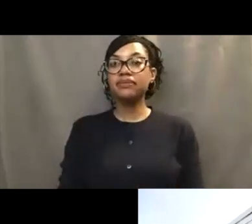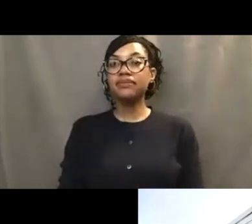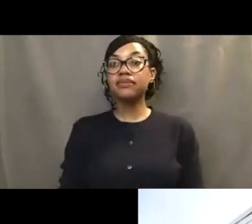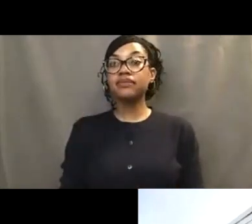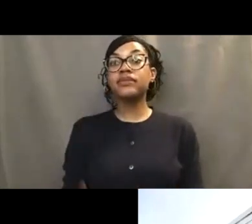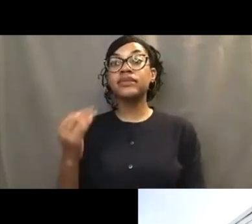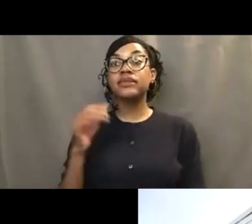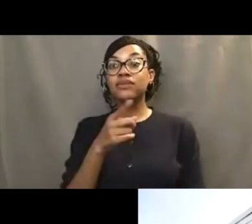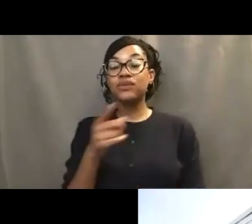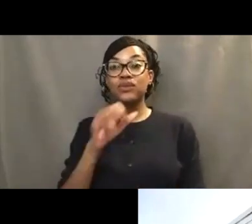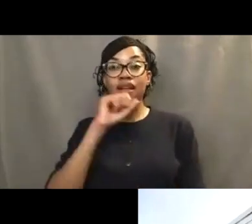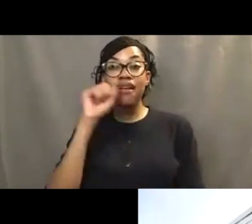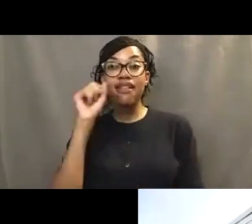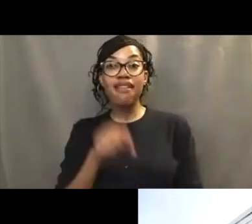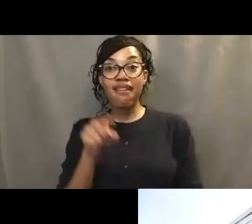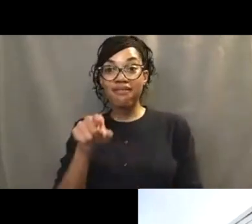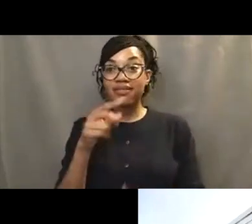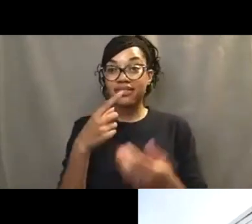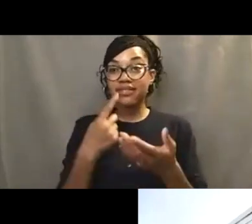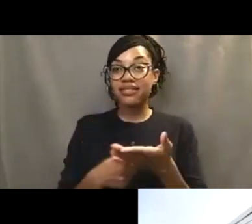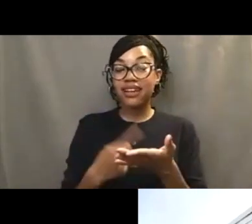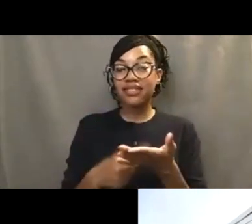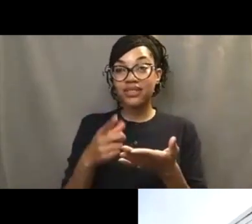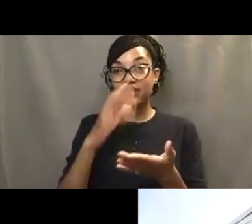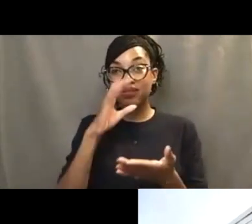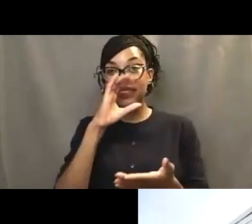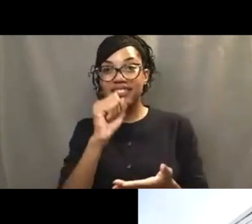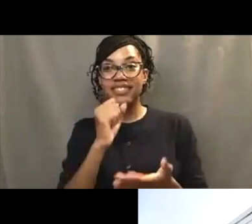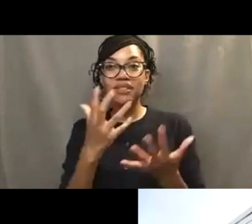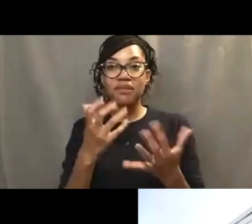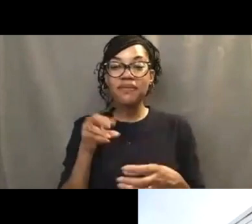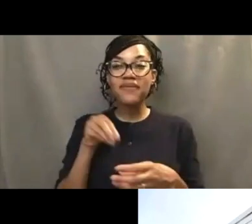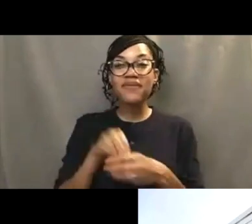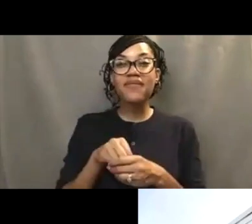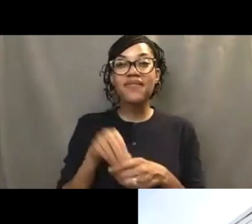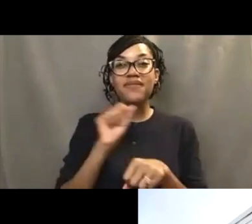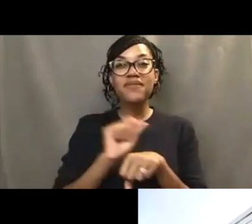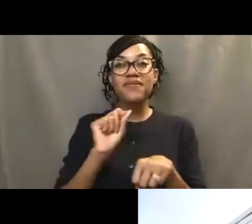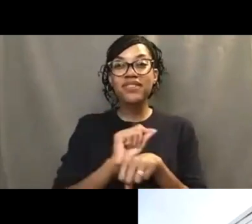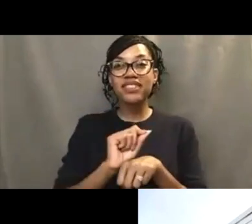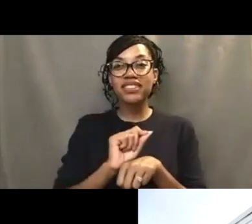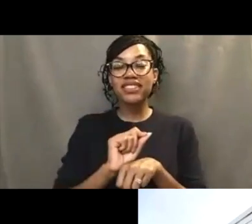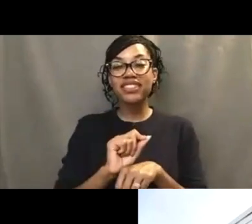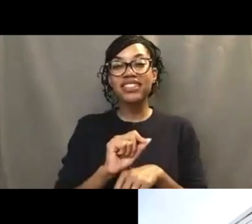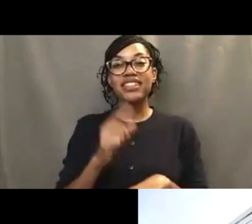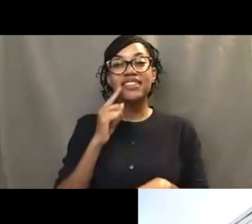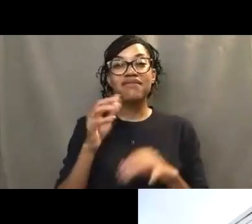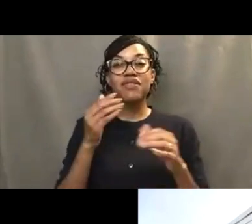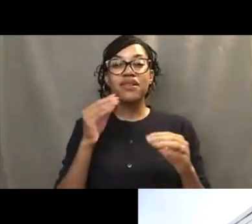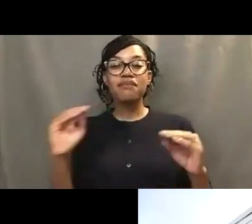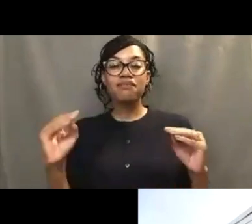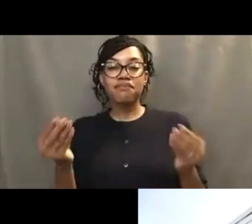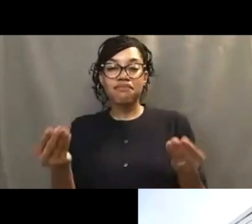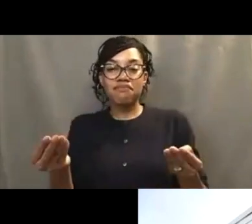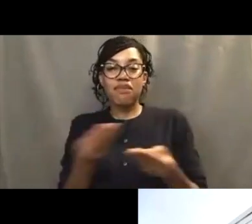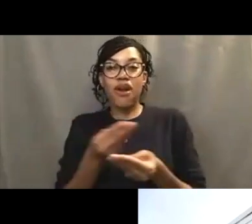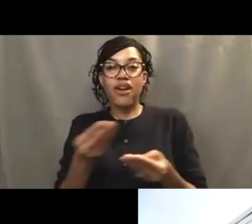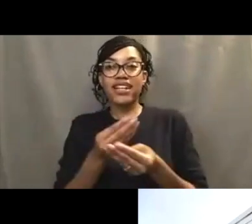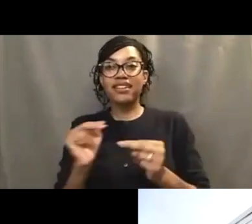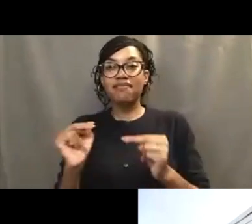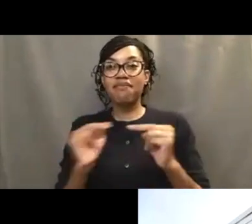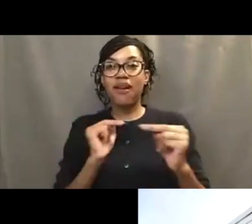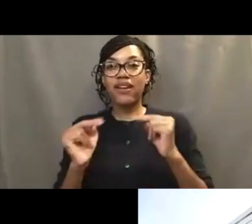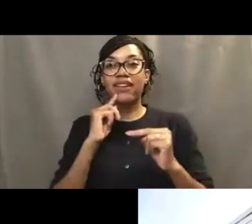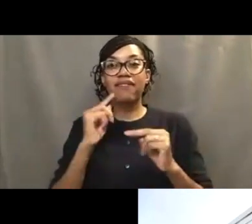love what you're hearing and you're interested in doing this type of work of bargaining for the common good, I invite you to visit